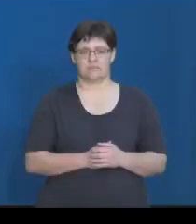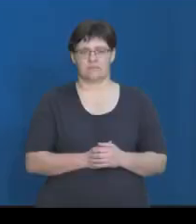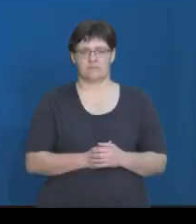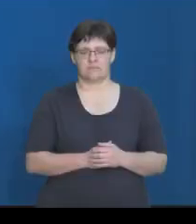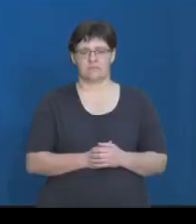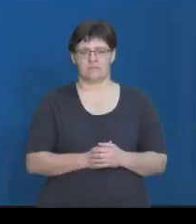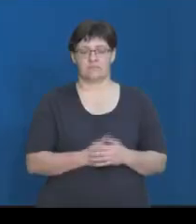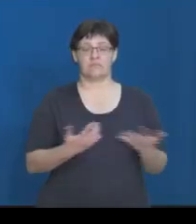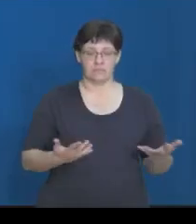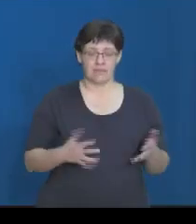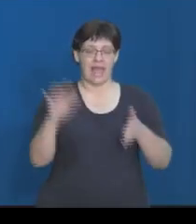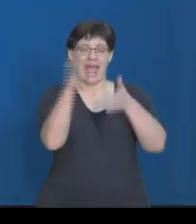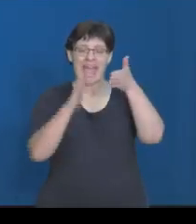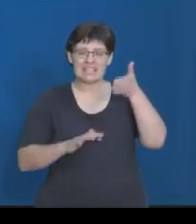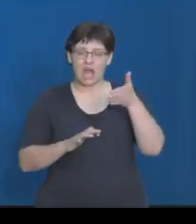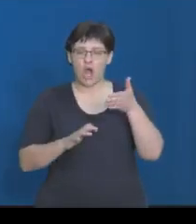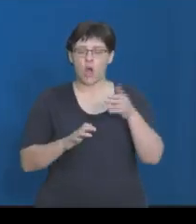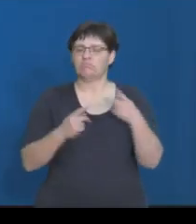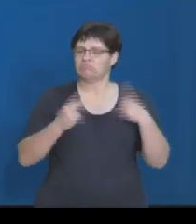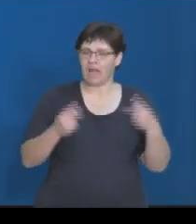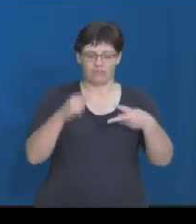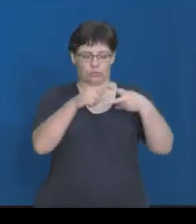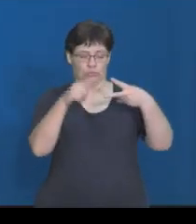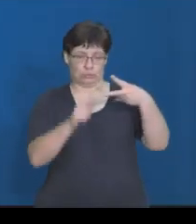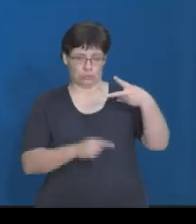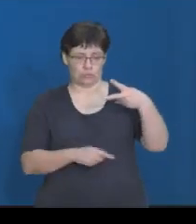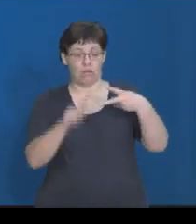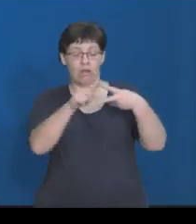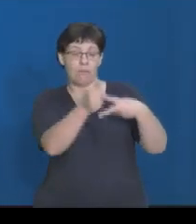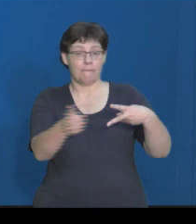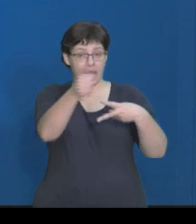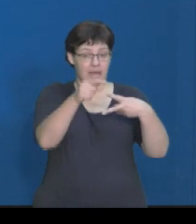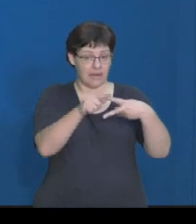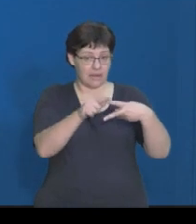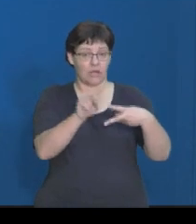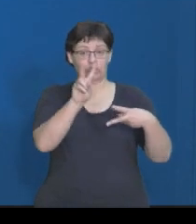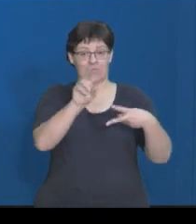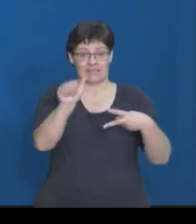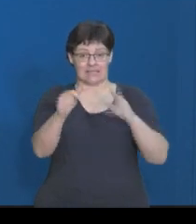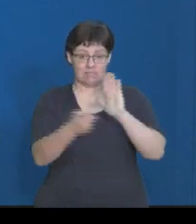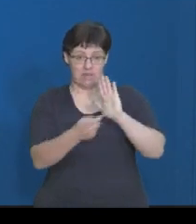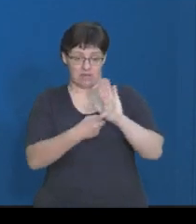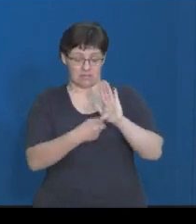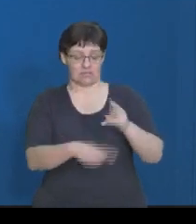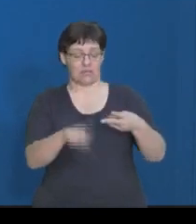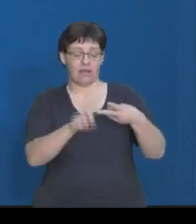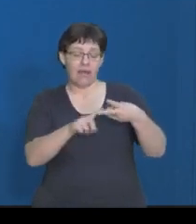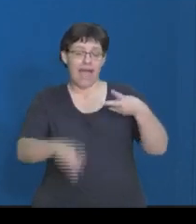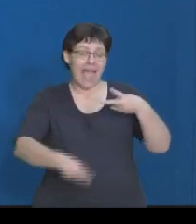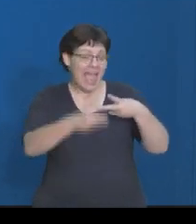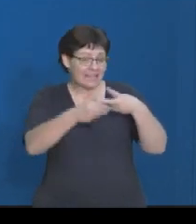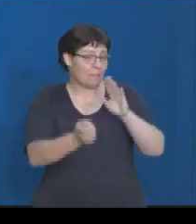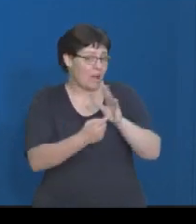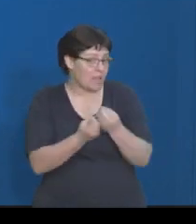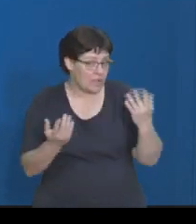Right. Essay type questions should be 2-folded, with the main part, which has 26 marks, and the additional part that